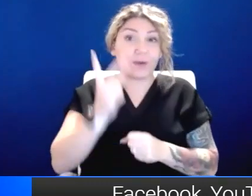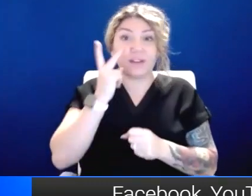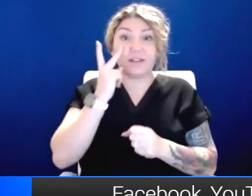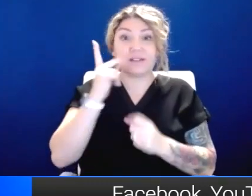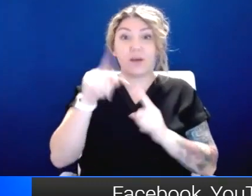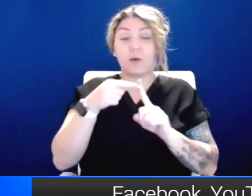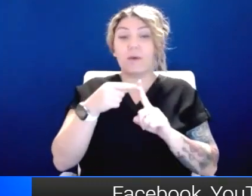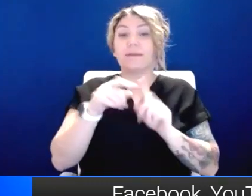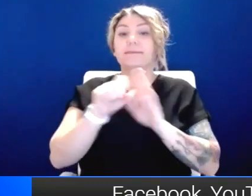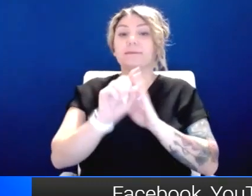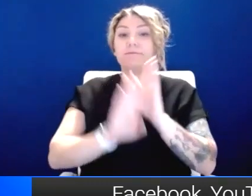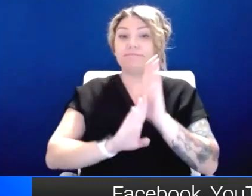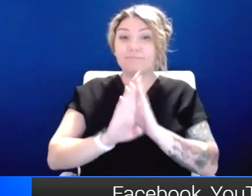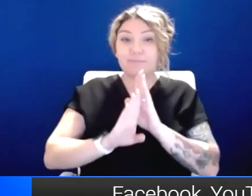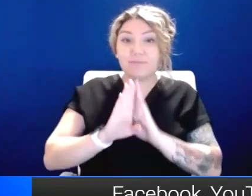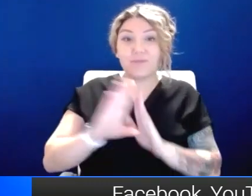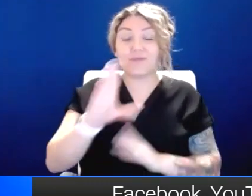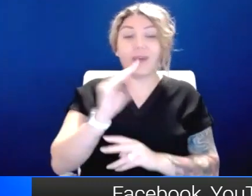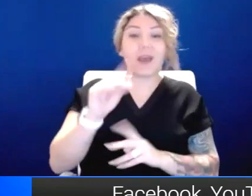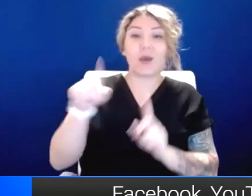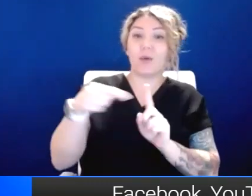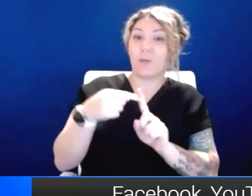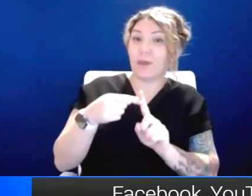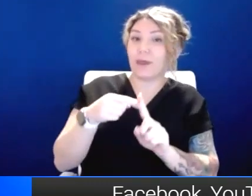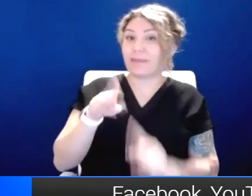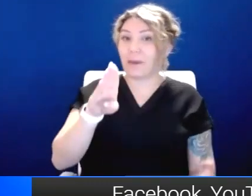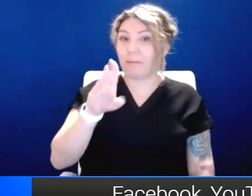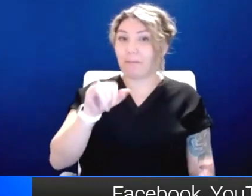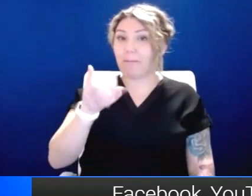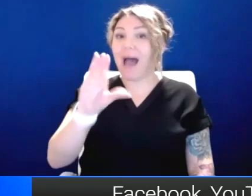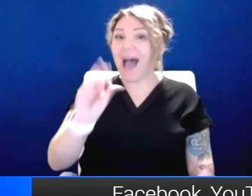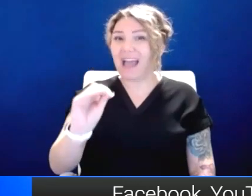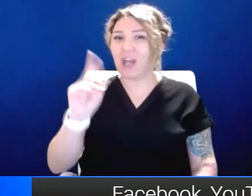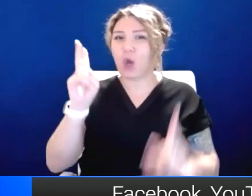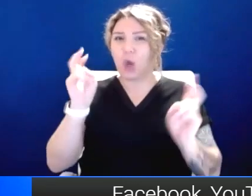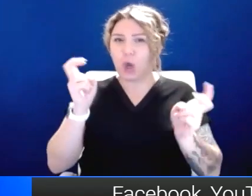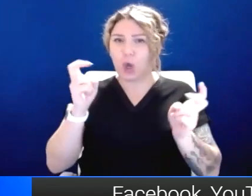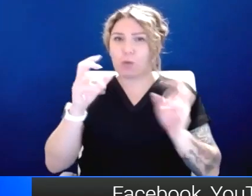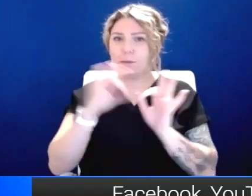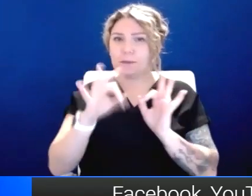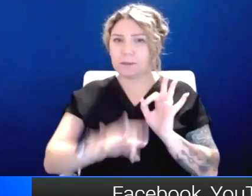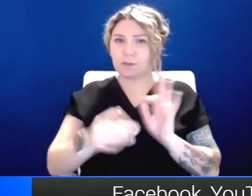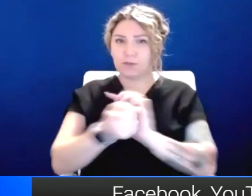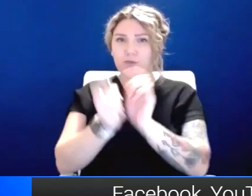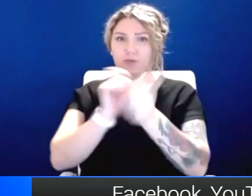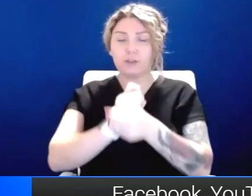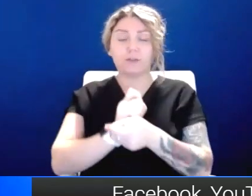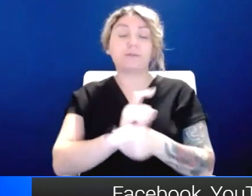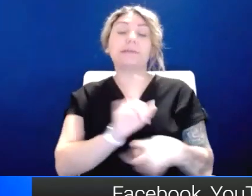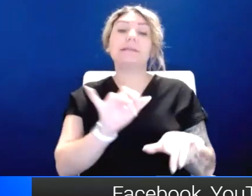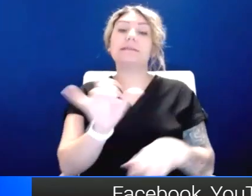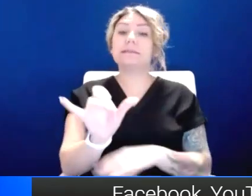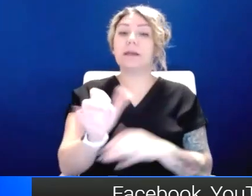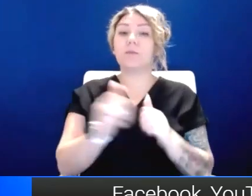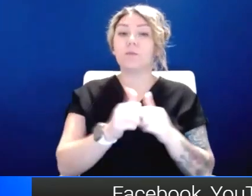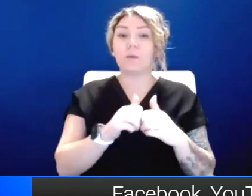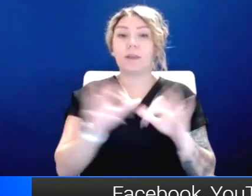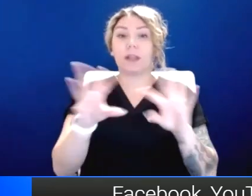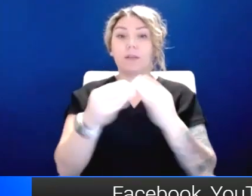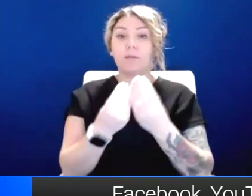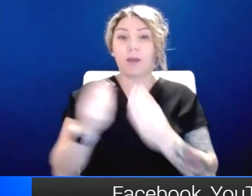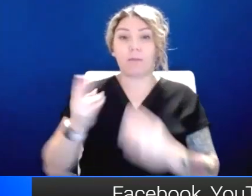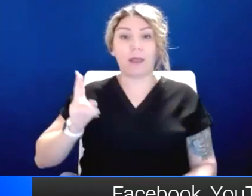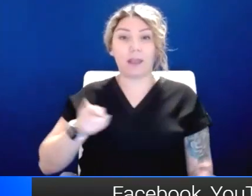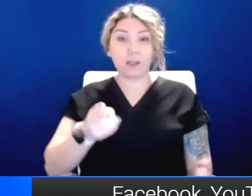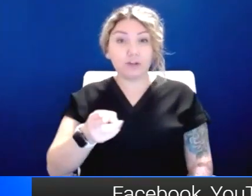develop and when these biomarkers actually change. Similarly, family history. If someone has a family history of